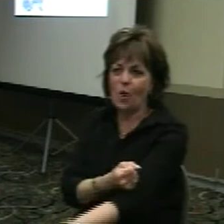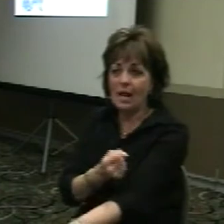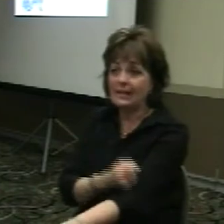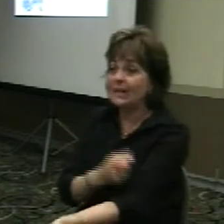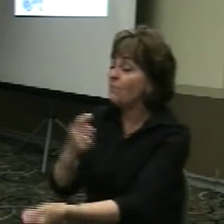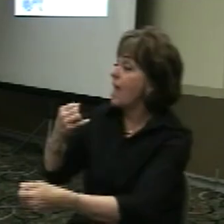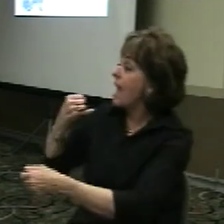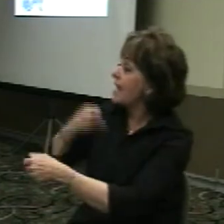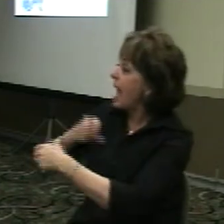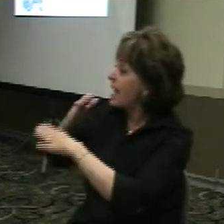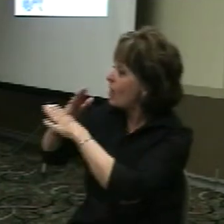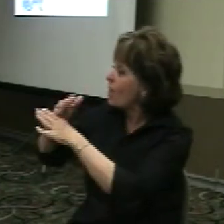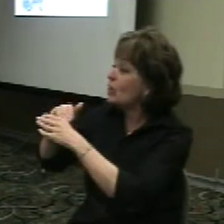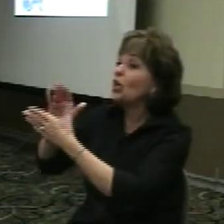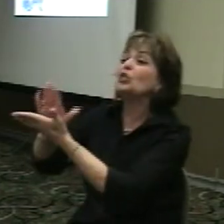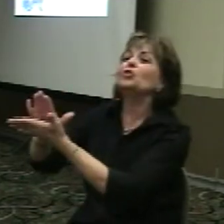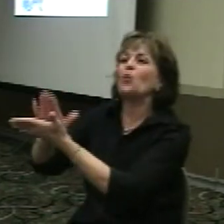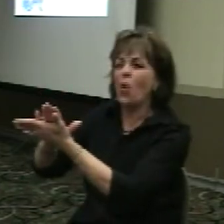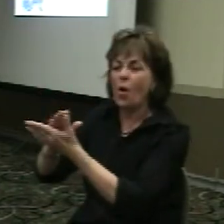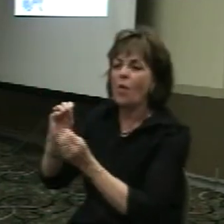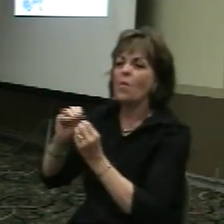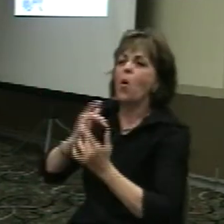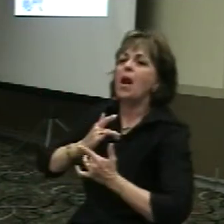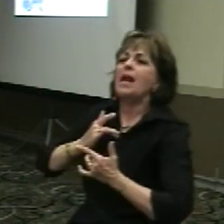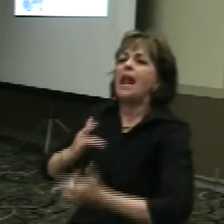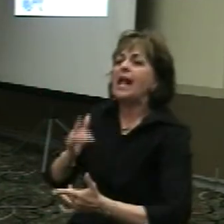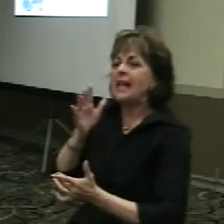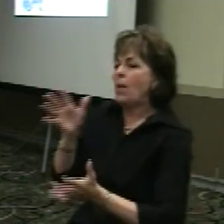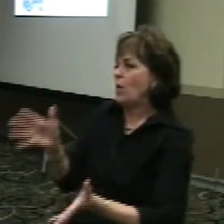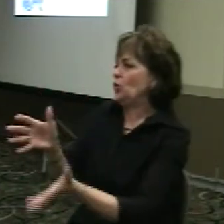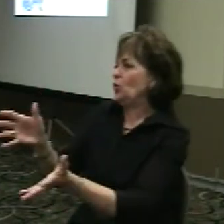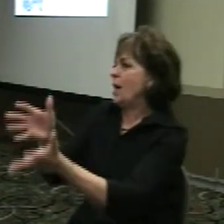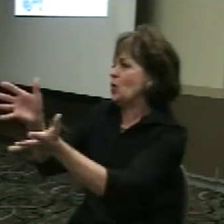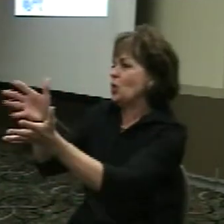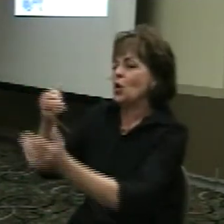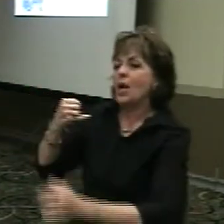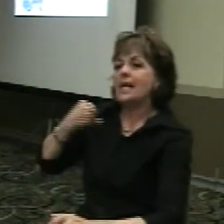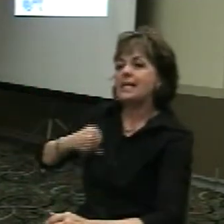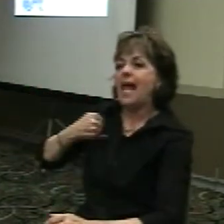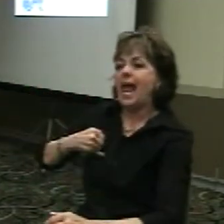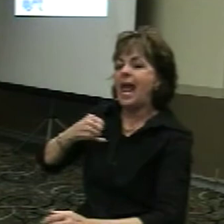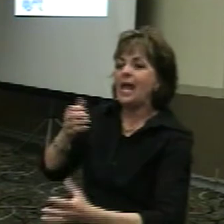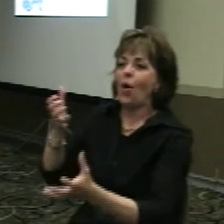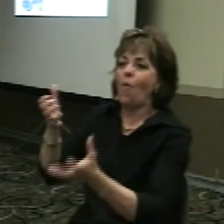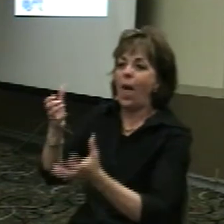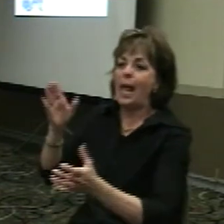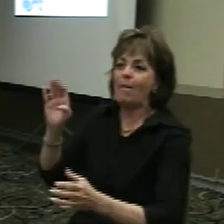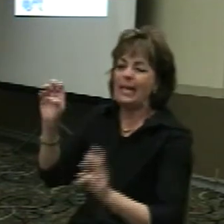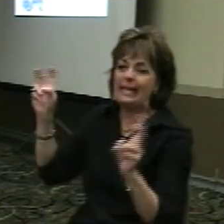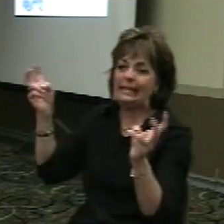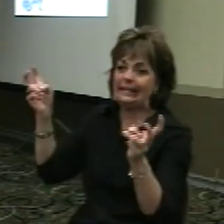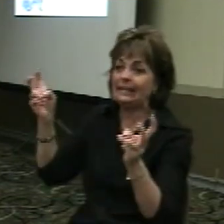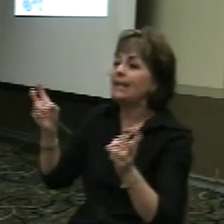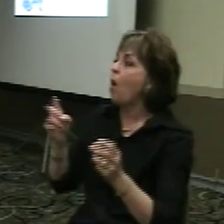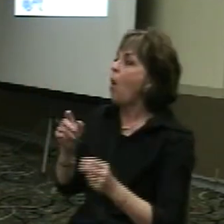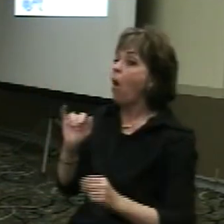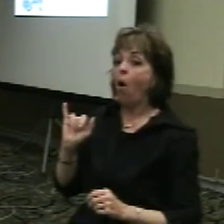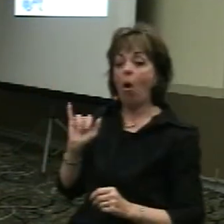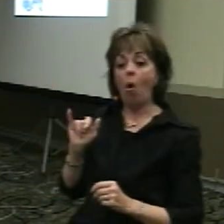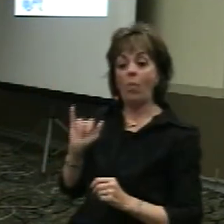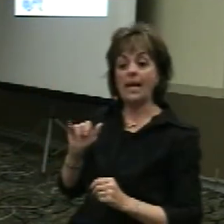If you do gang interventions in your school, the more likely you're going to actually trigger gang wannabes, kids who think, ooh, here's another opportunity for